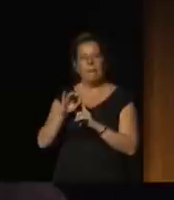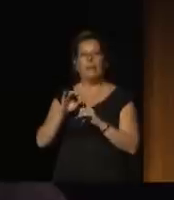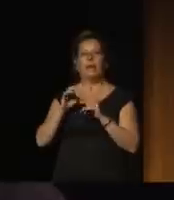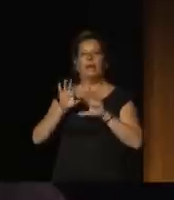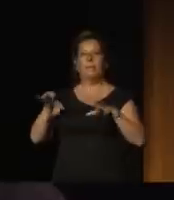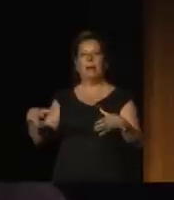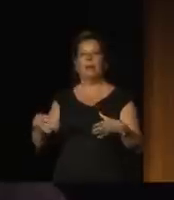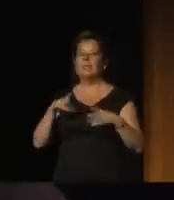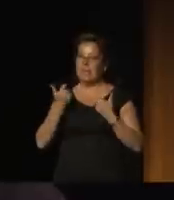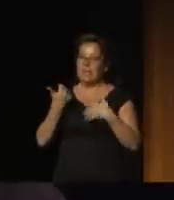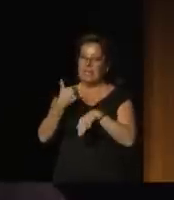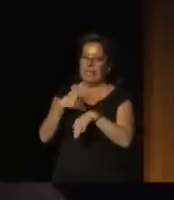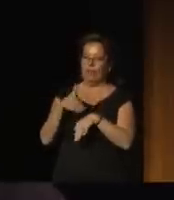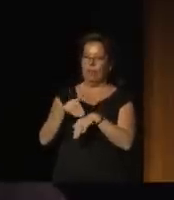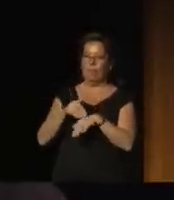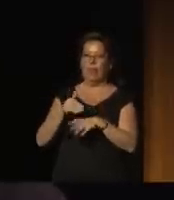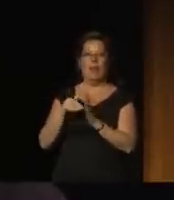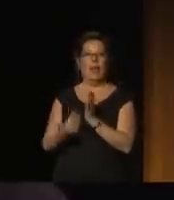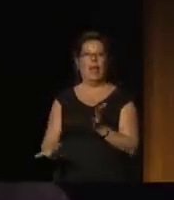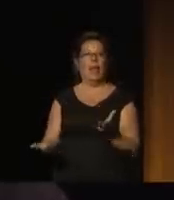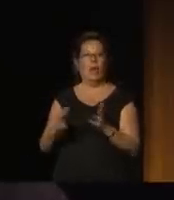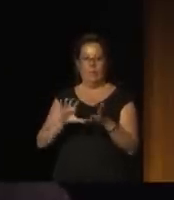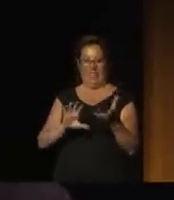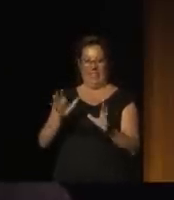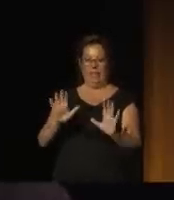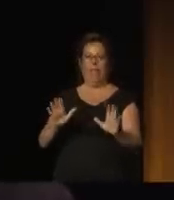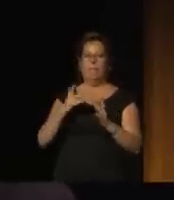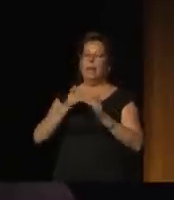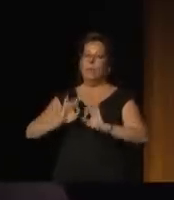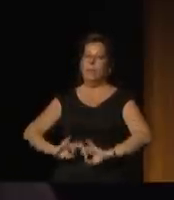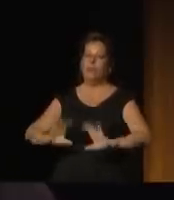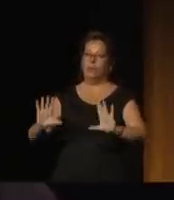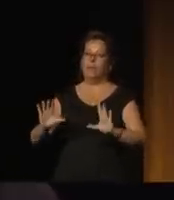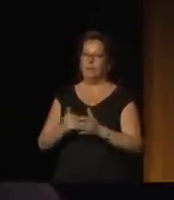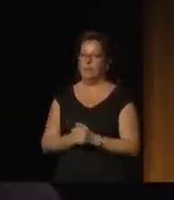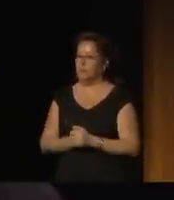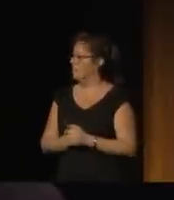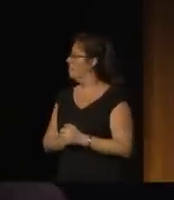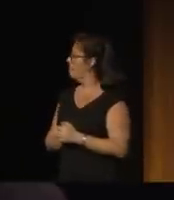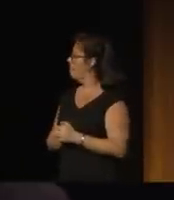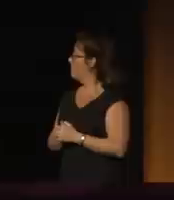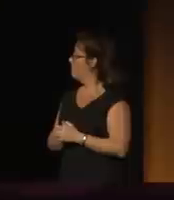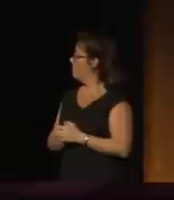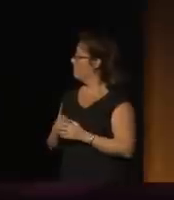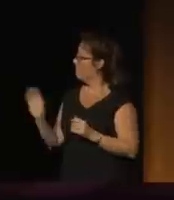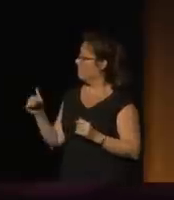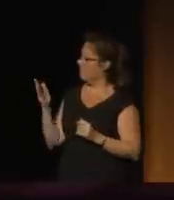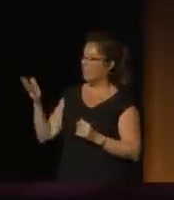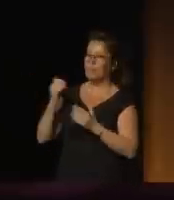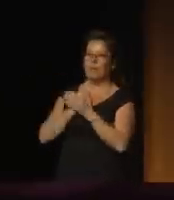in trouble, but it's going to be really damaged when he's done. Really damaged. Mm, the question being the big tent. Yeah. Right? And revival of that.